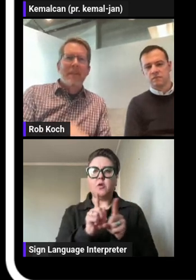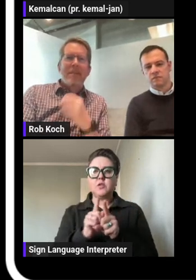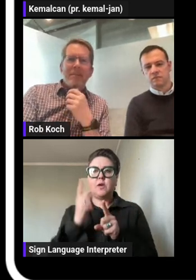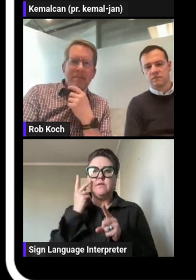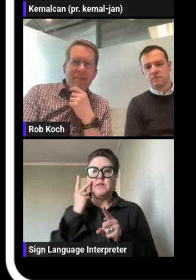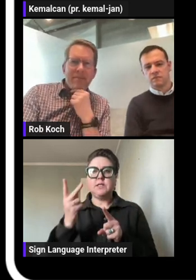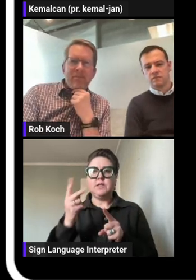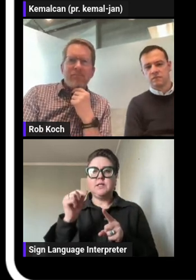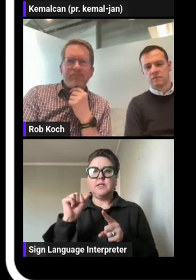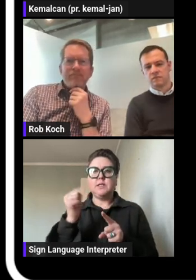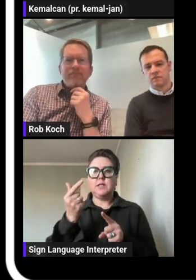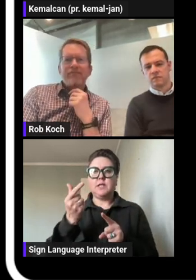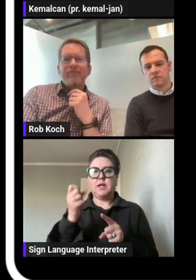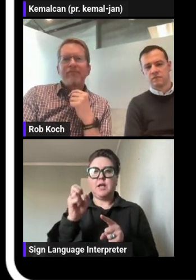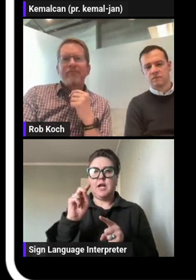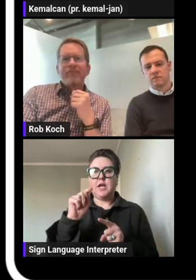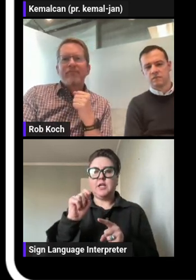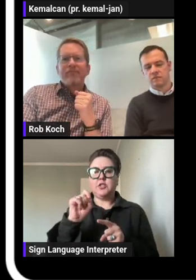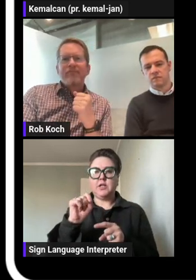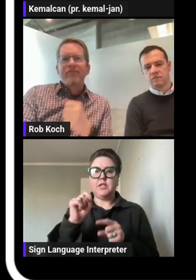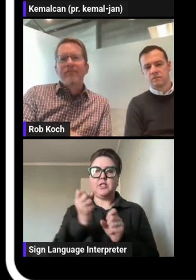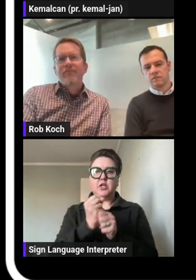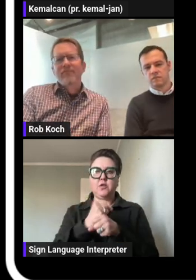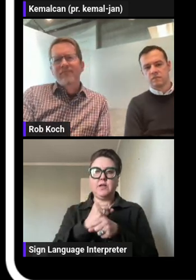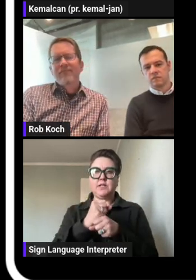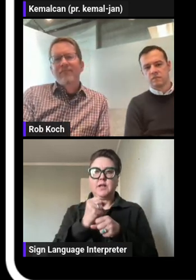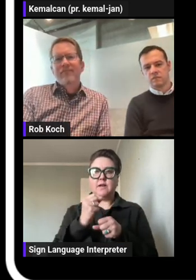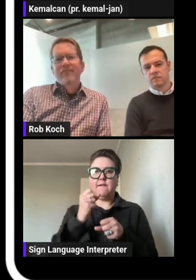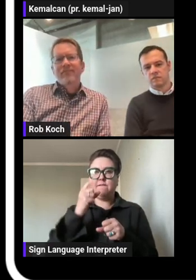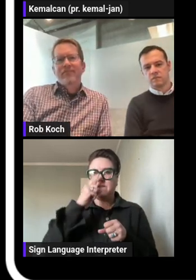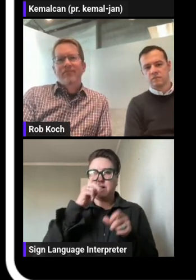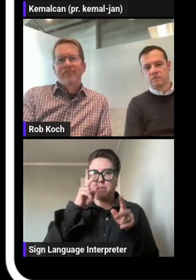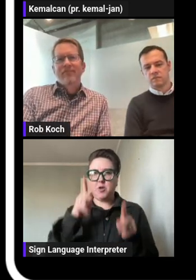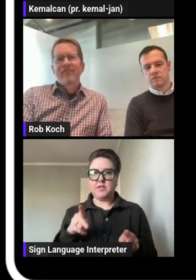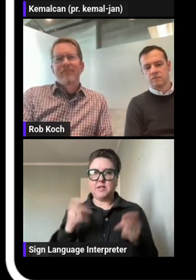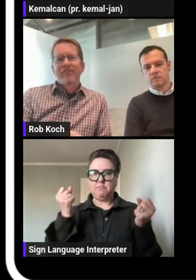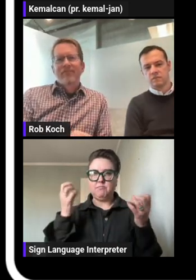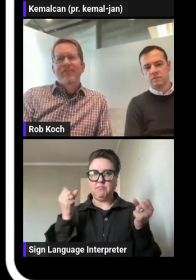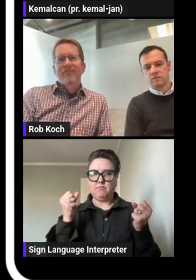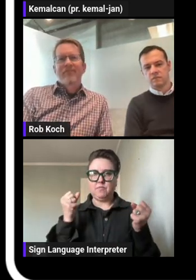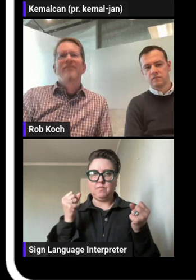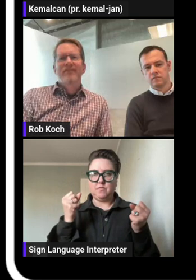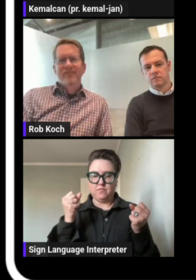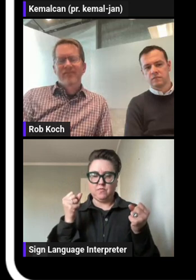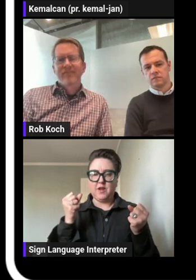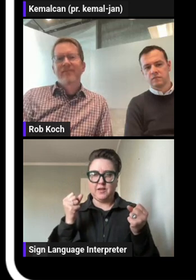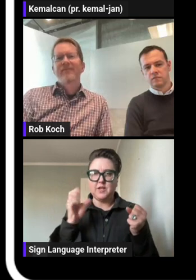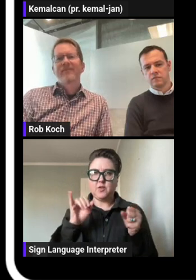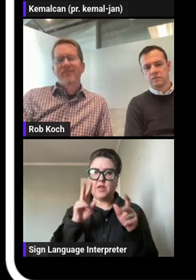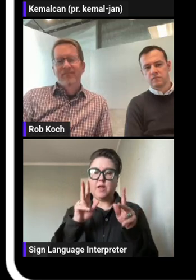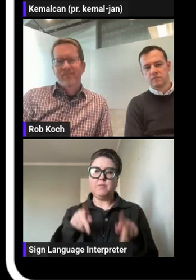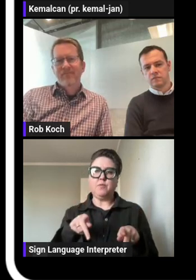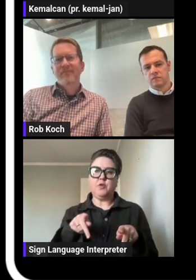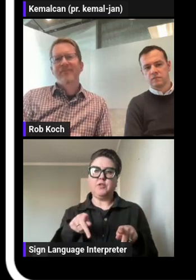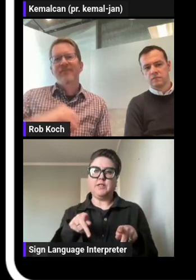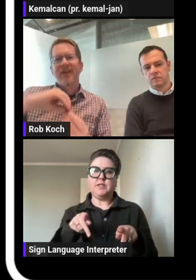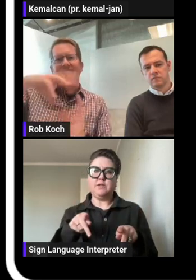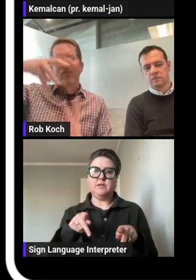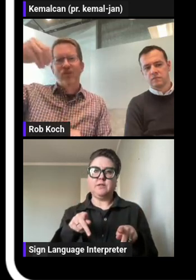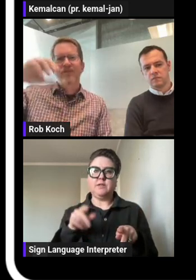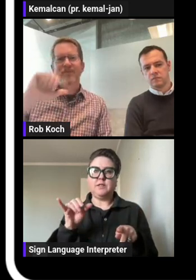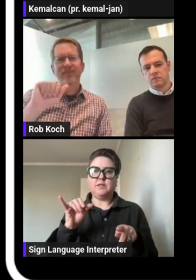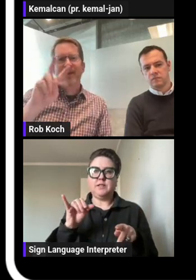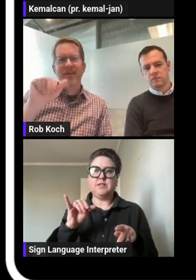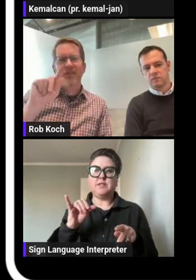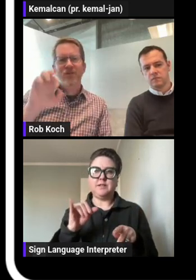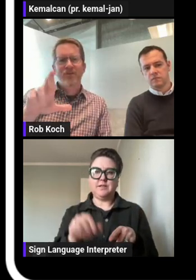agents where it generates a fake person and they're signing. And so my question is, like, that person that is like, just how we